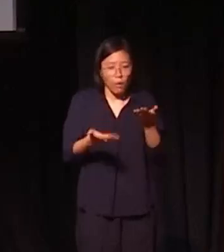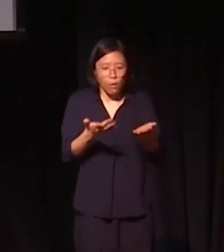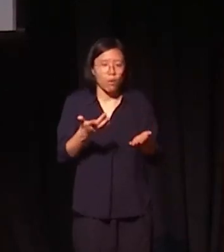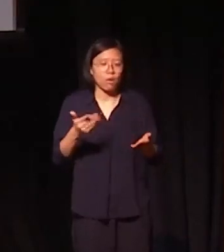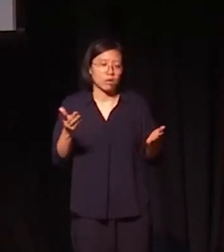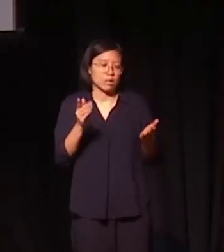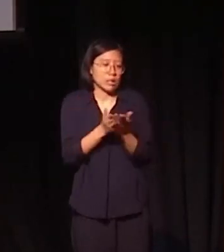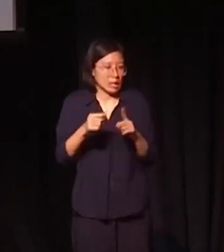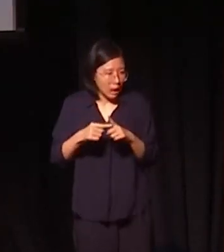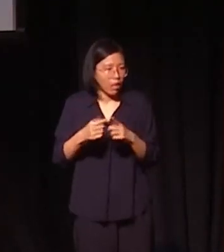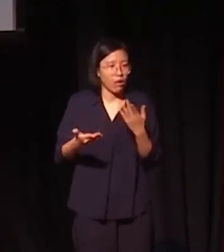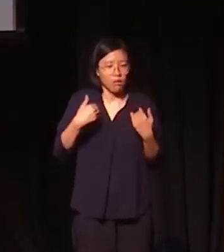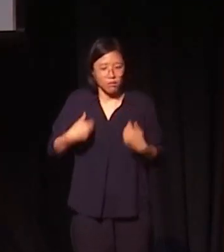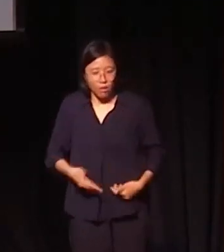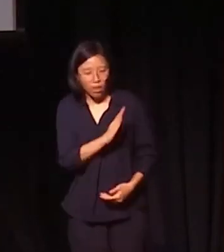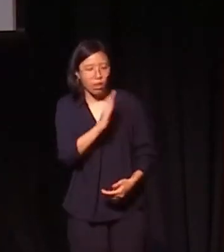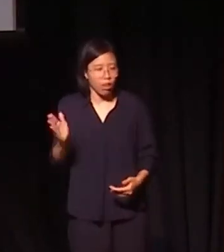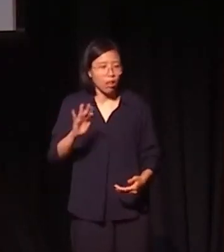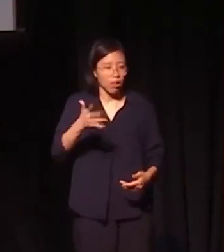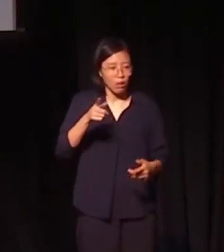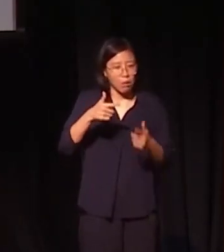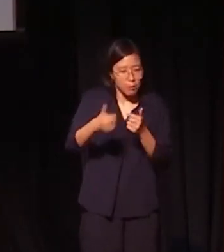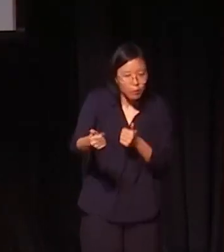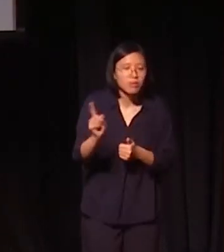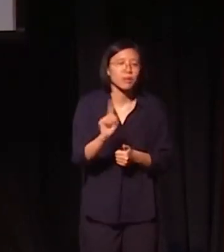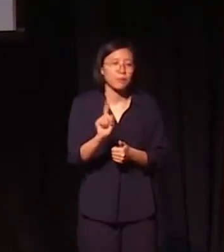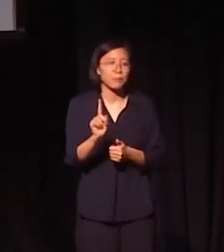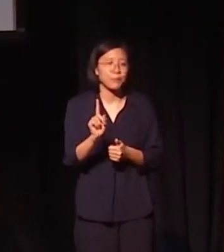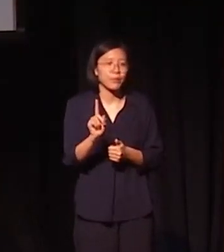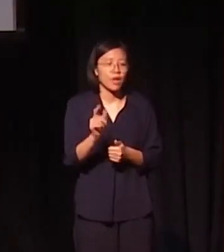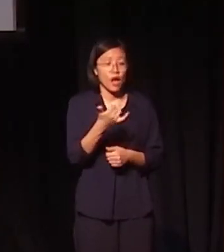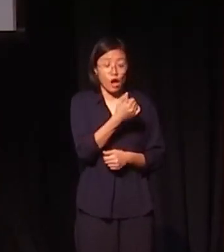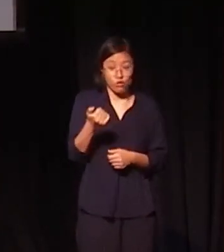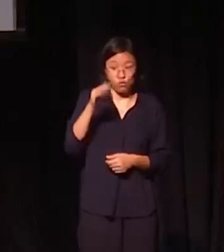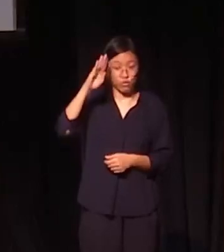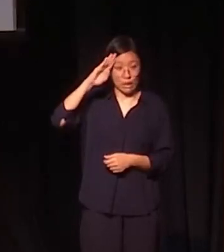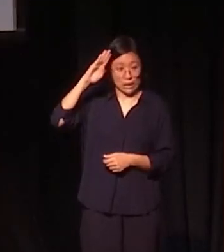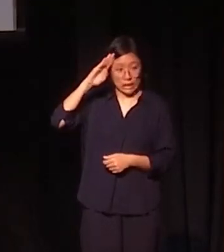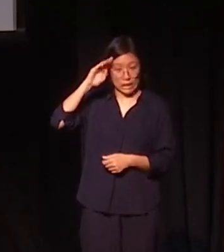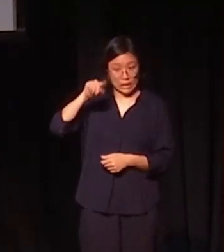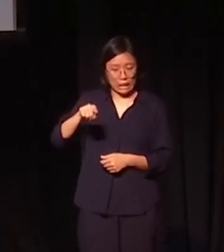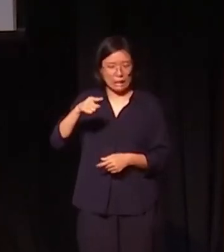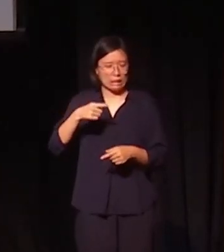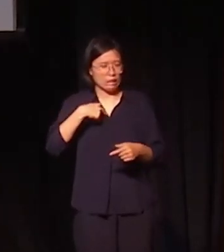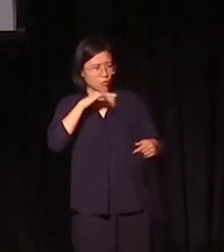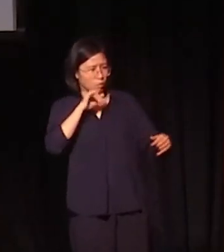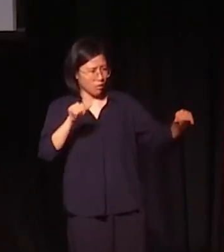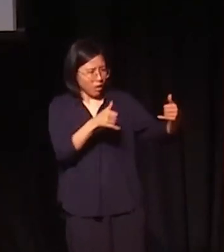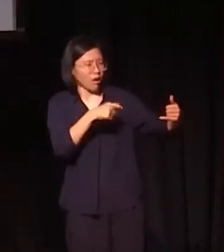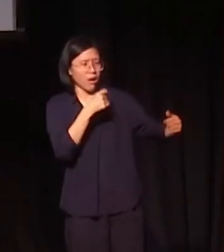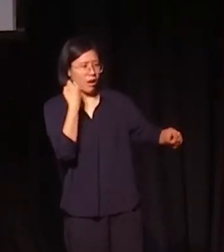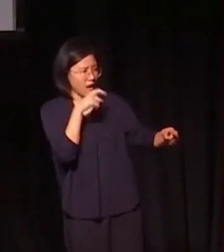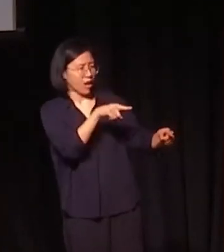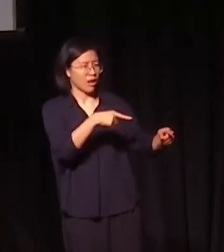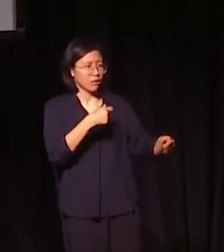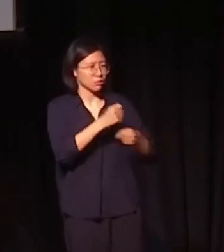crime. And what we found was that police officers often were unsure what to do when a deaf person presented